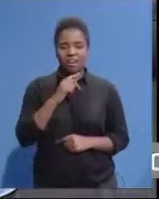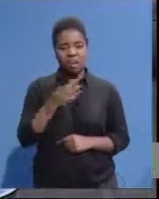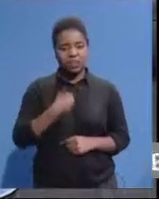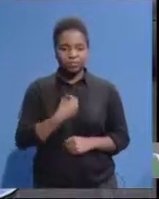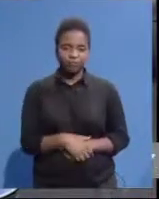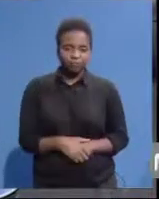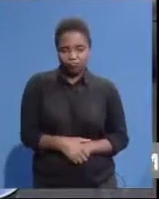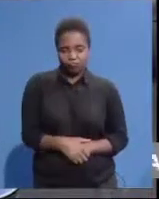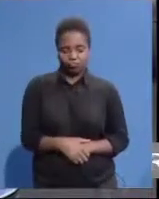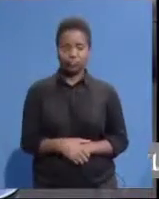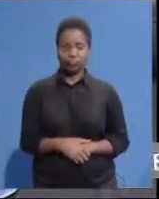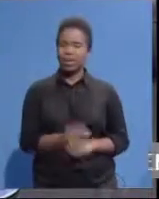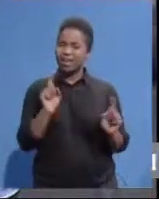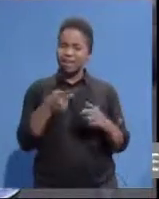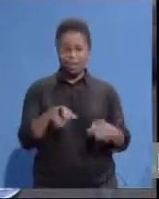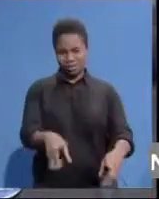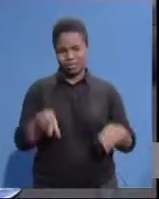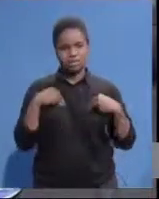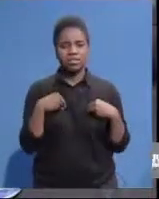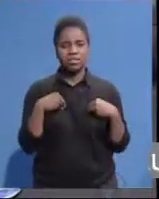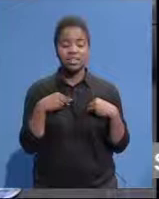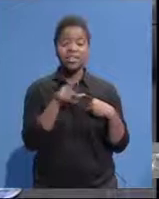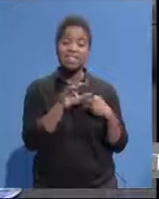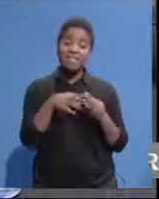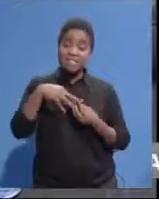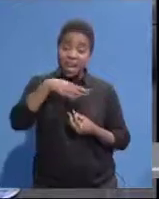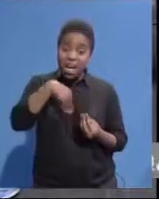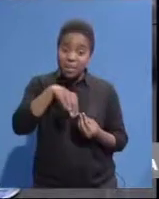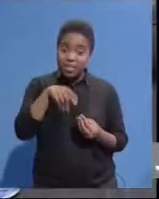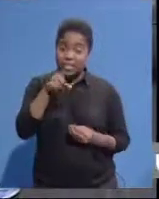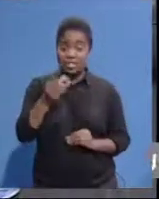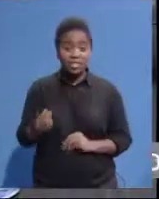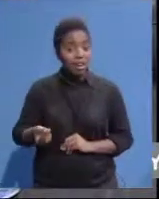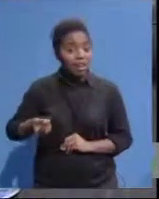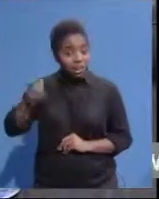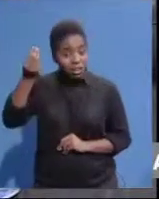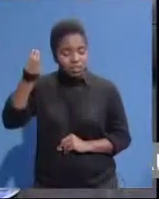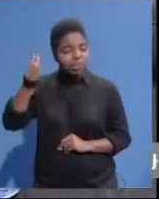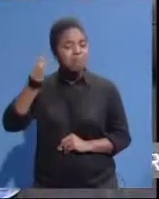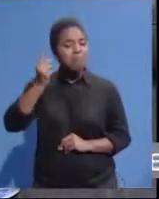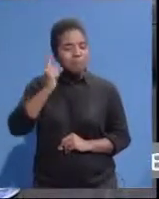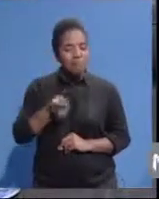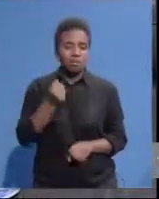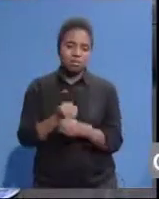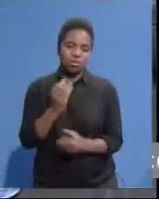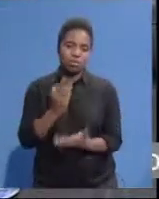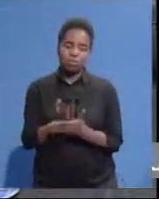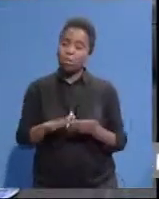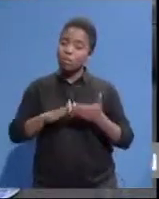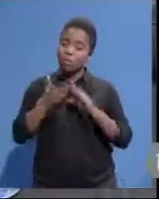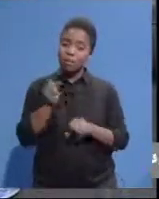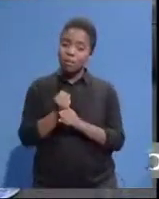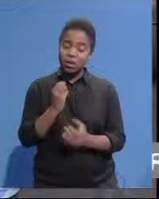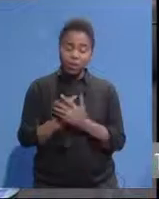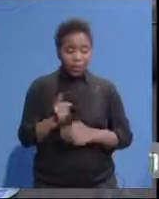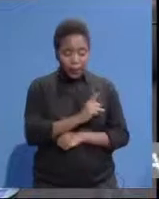go to school, it cannot be accepted. Absolutely. And as families, as adults, we have to step back, and as communities, to make sure that we